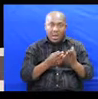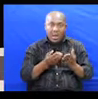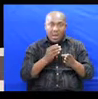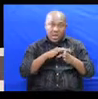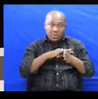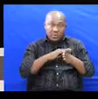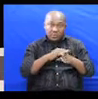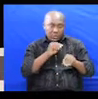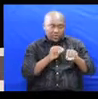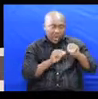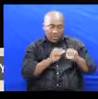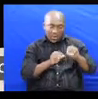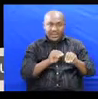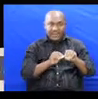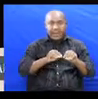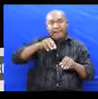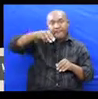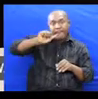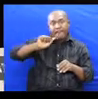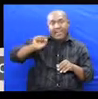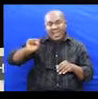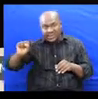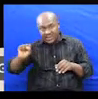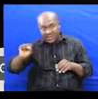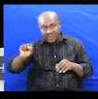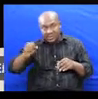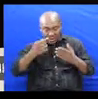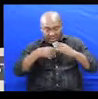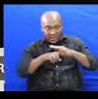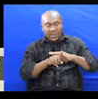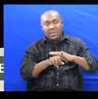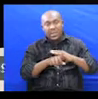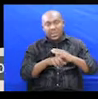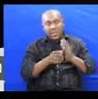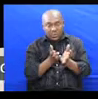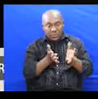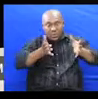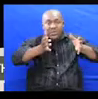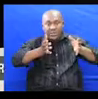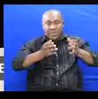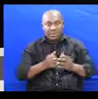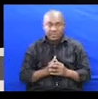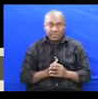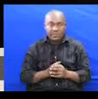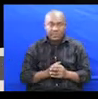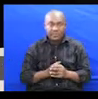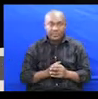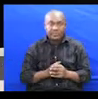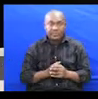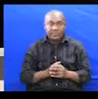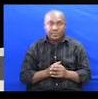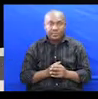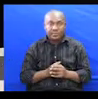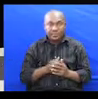the mass concentration? Let us see the formula used to calculate the mass concentration. What